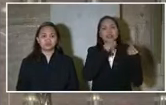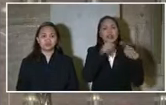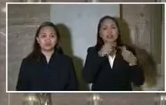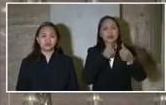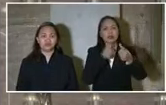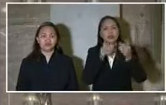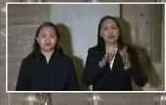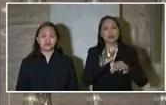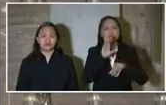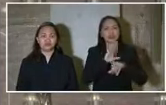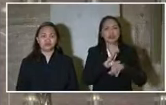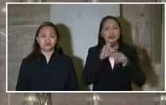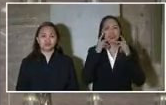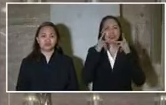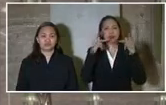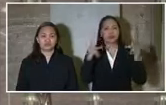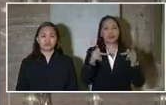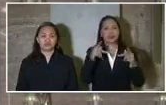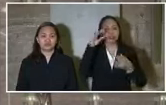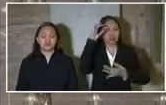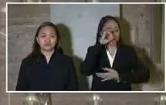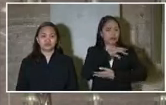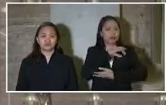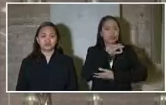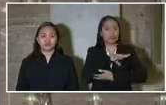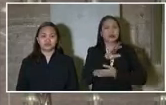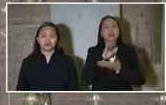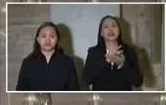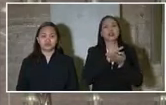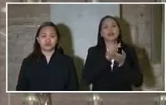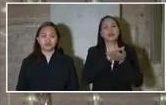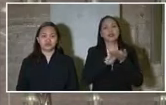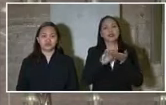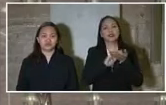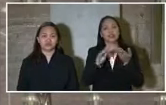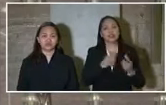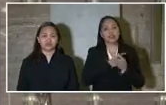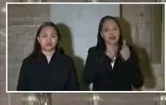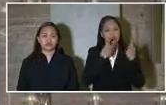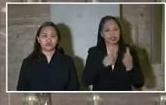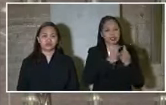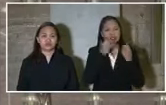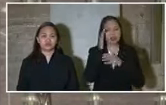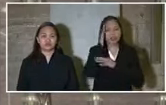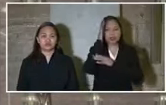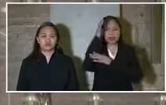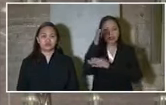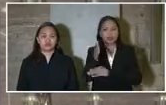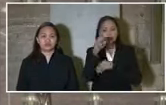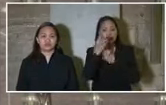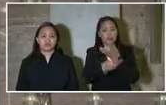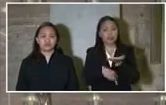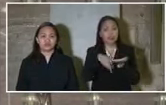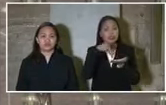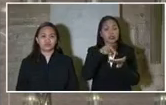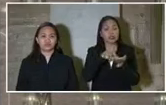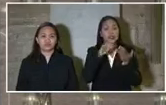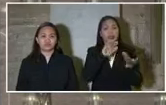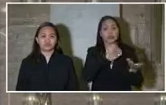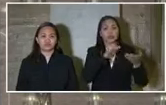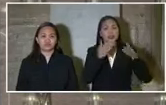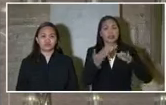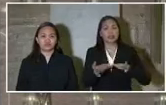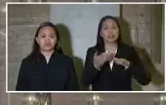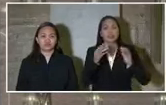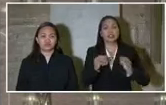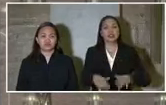confess one baptism for the forgiveness of sins, and I look forward to the resurrection of the dead